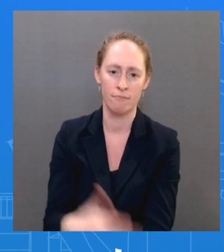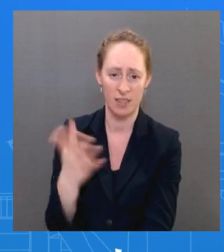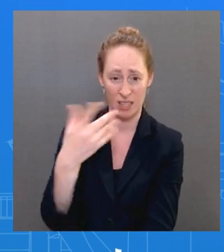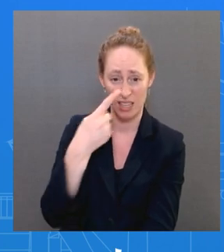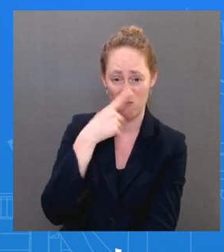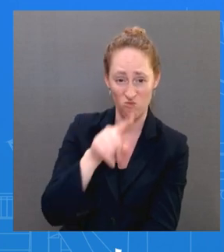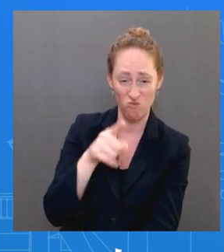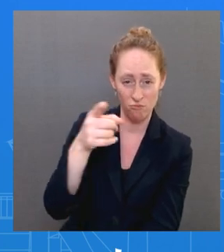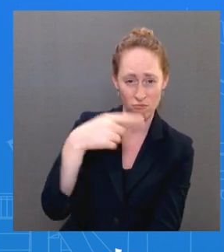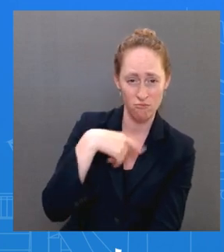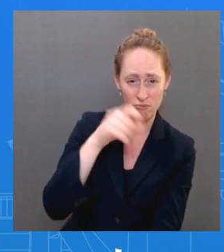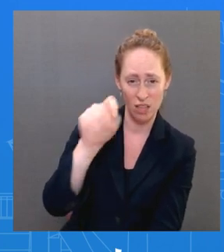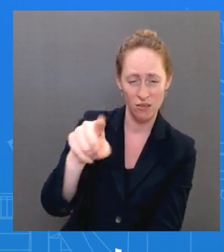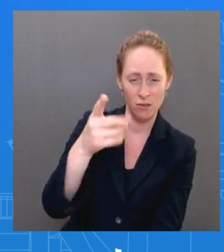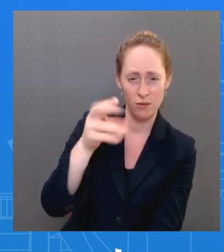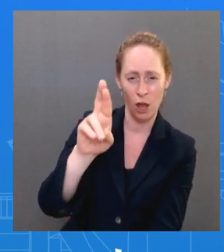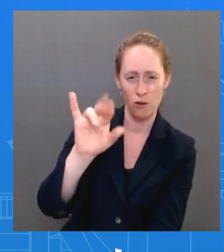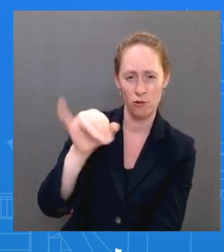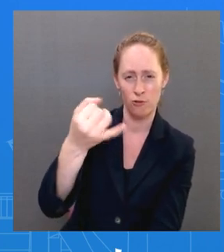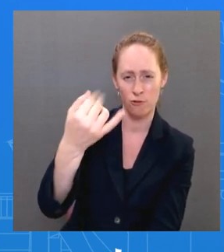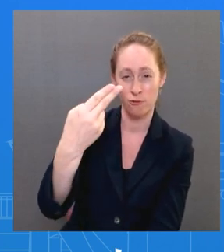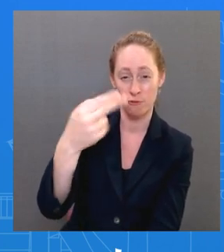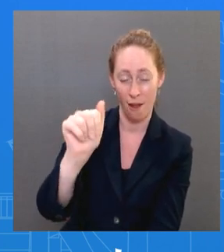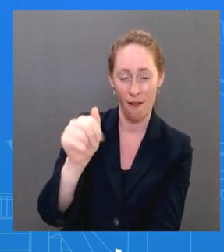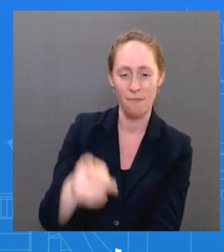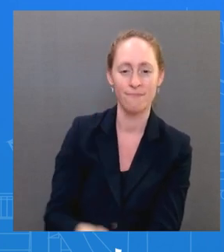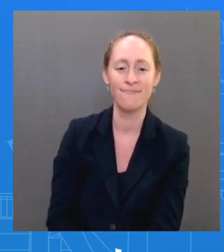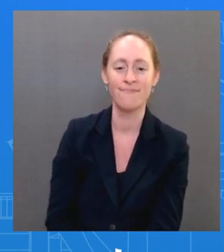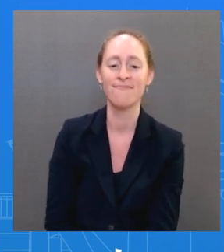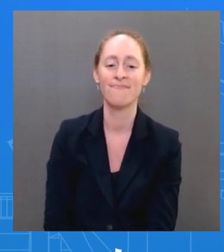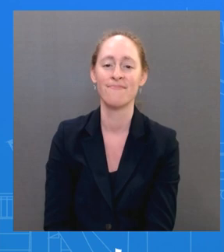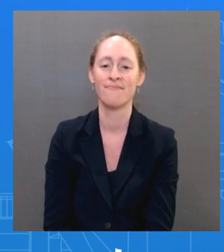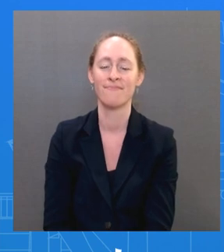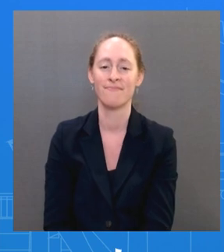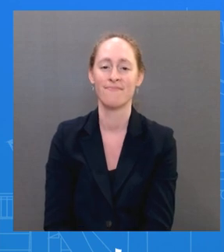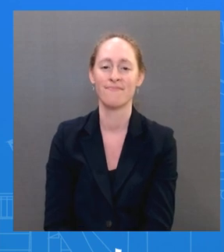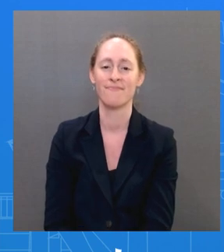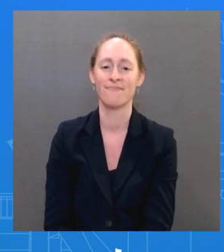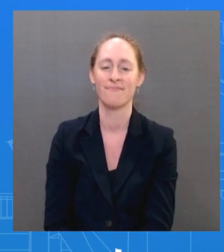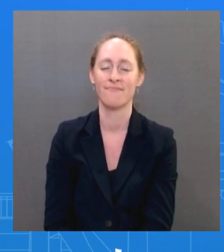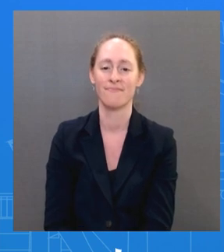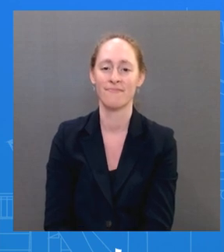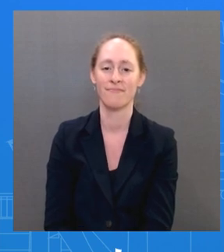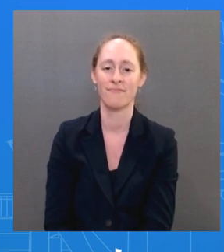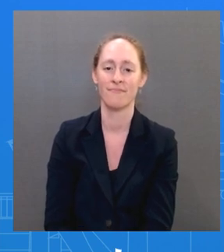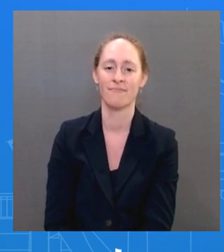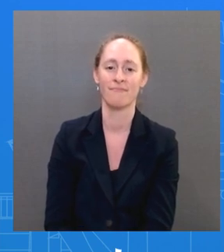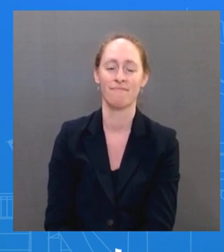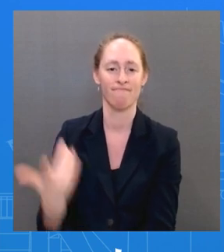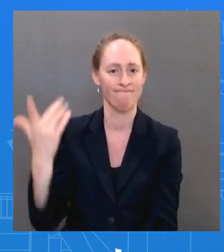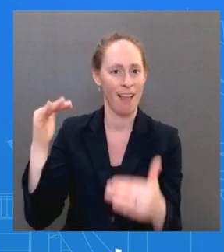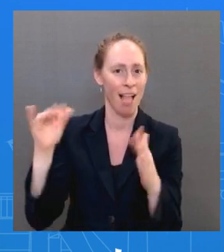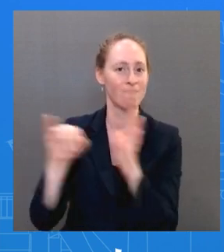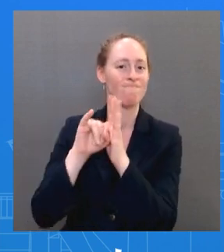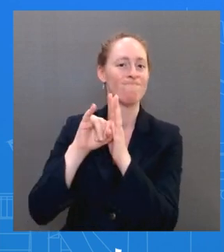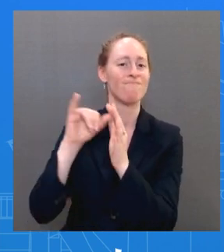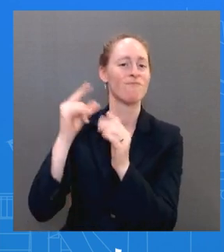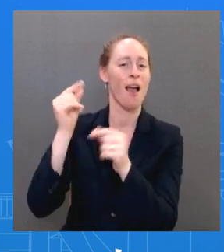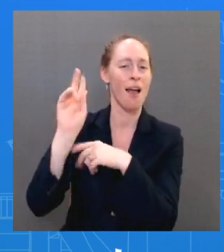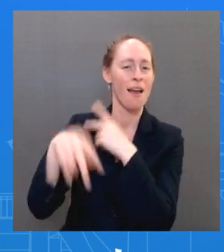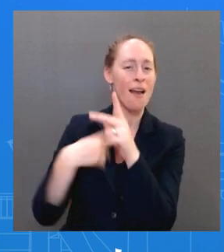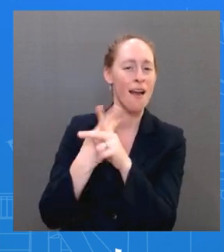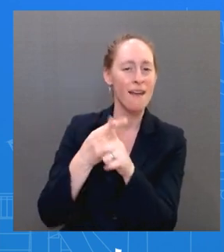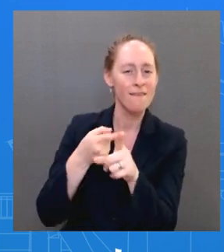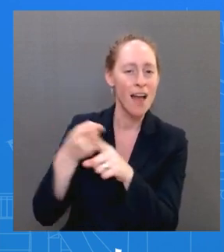what this is, but there could be earlier indications of what type of subvariant it is. You said it could happen within less than a week. Just for the sake, and I know it's a bit of